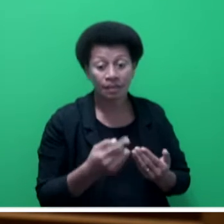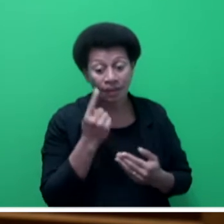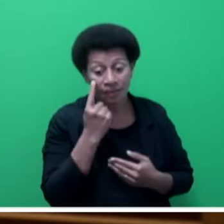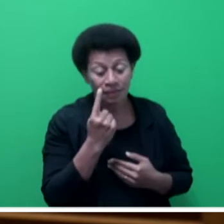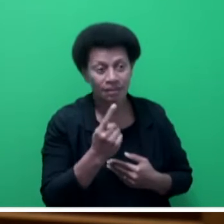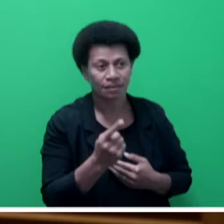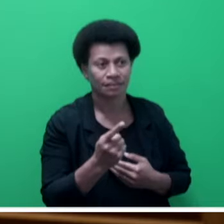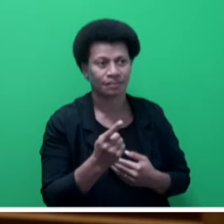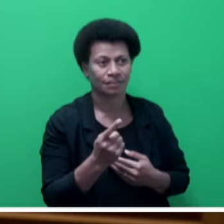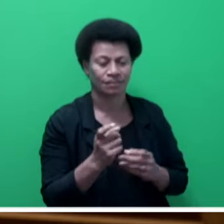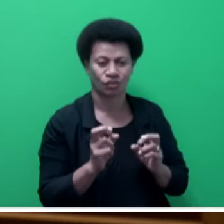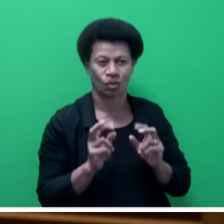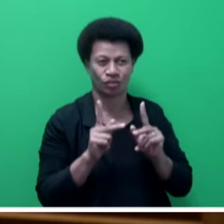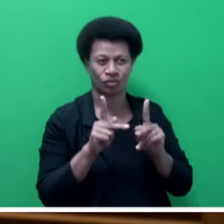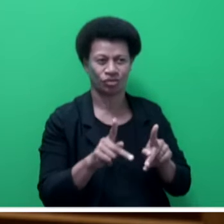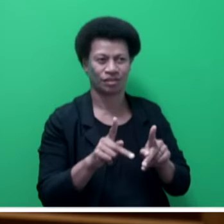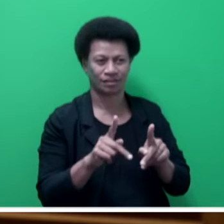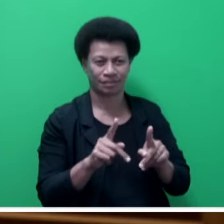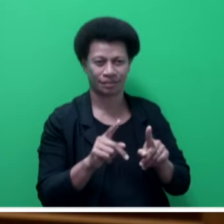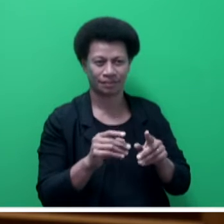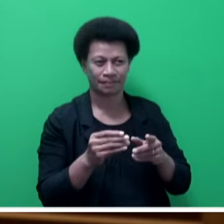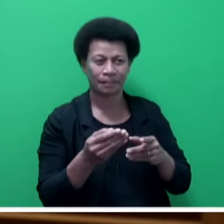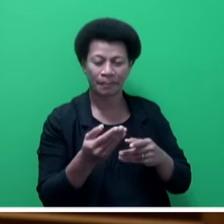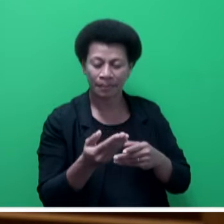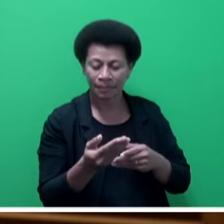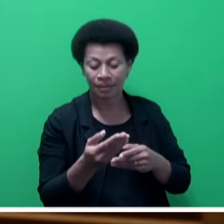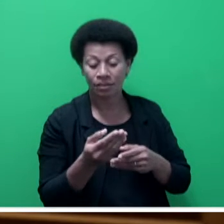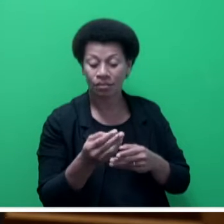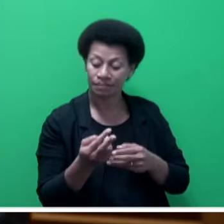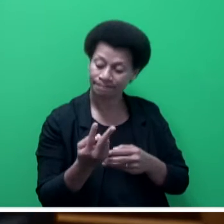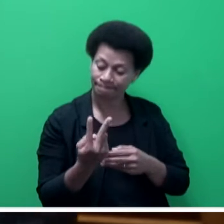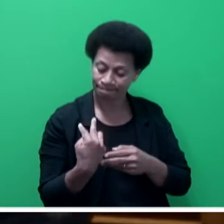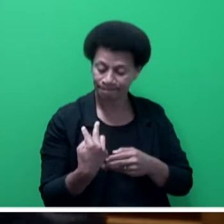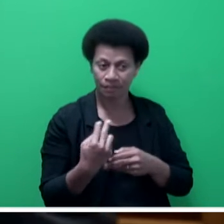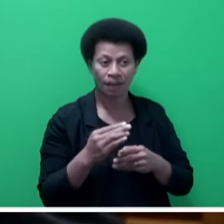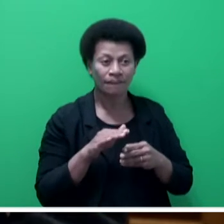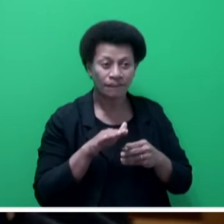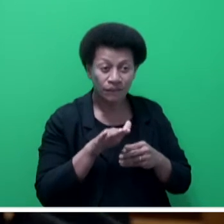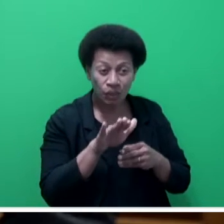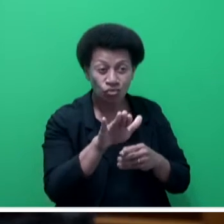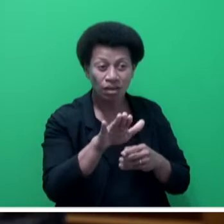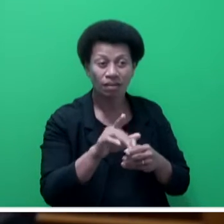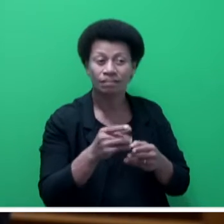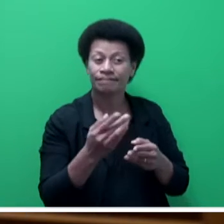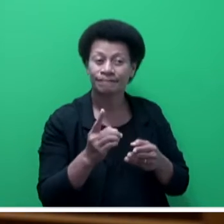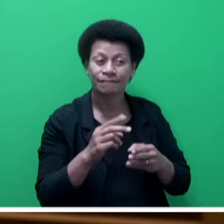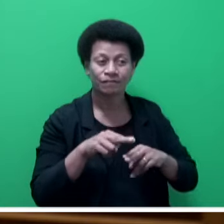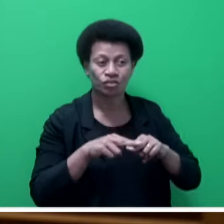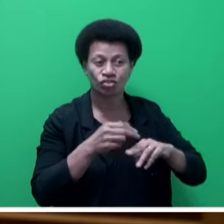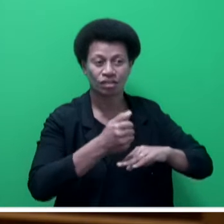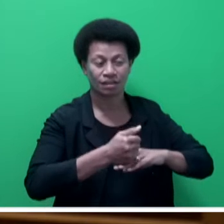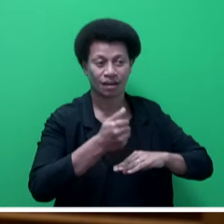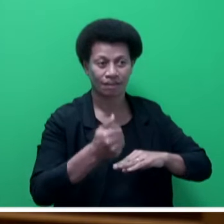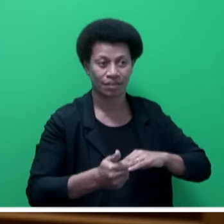unique opportunity to reflect on the future of the industry. The industry and the Fijian government, as